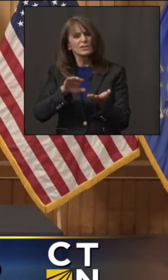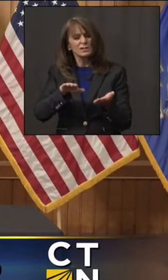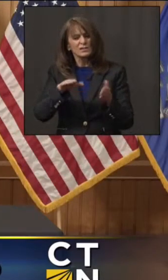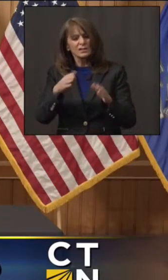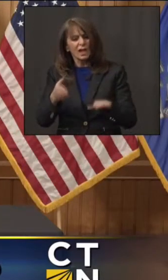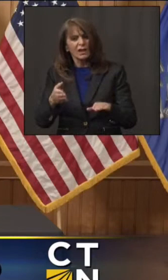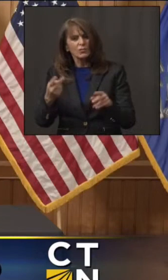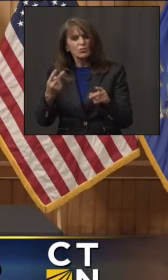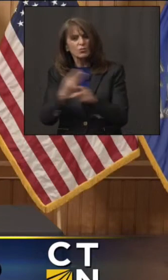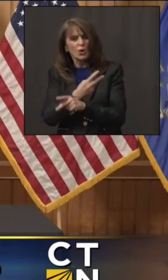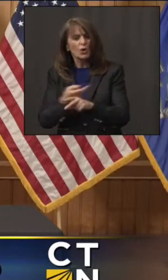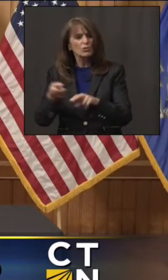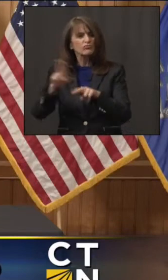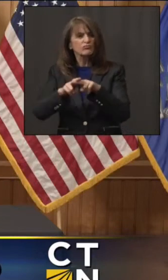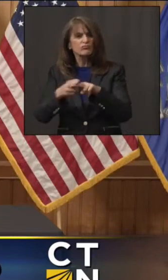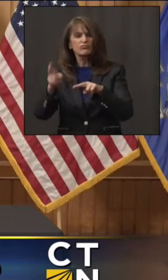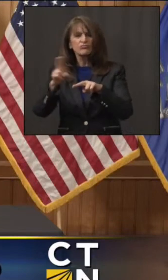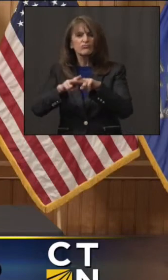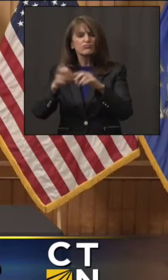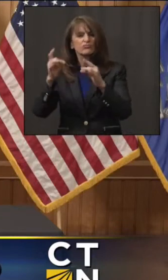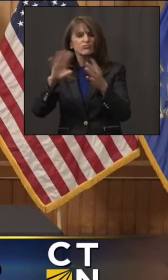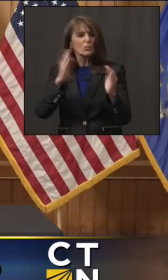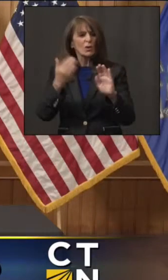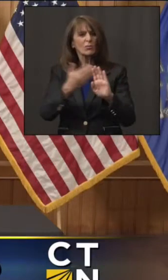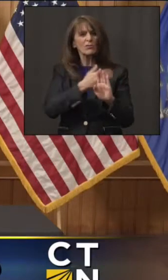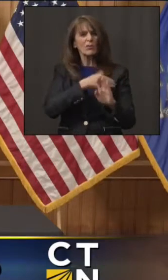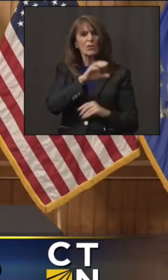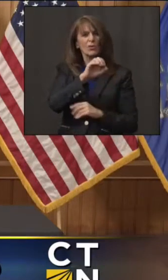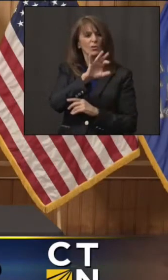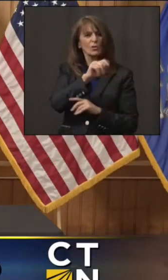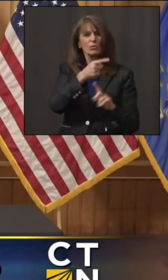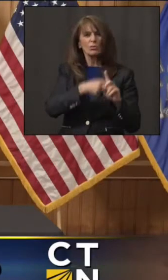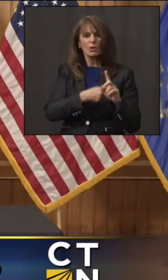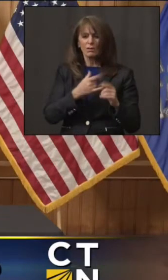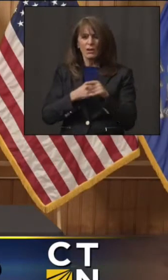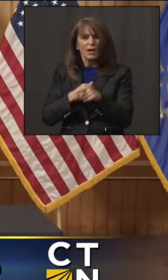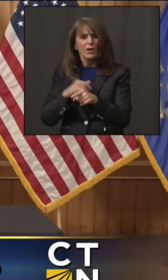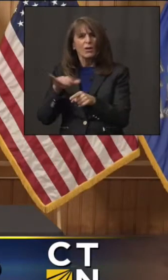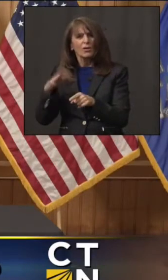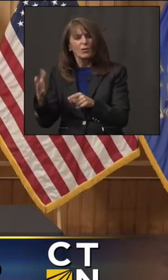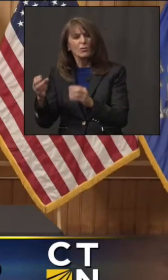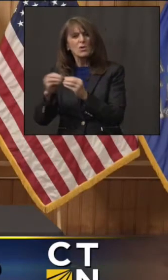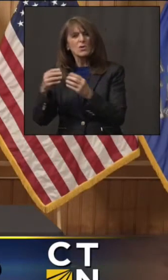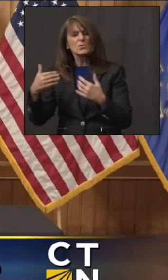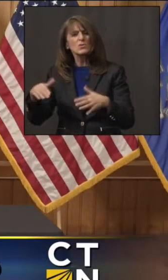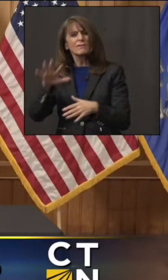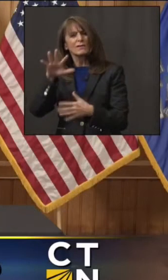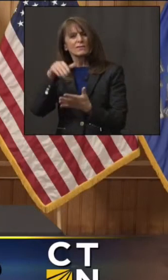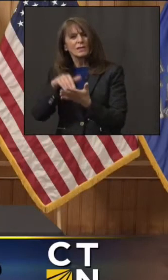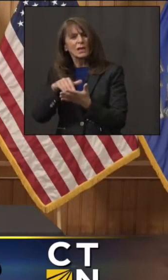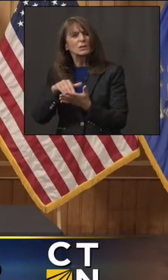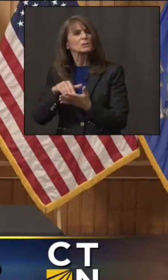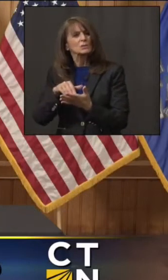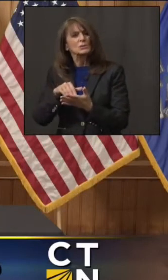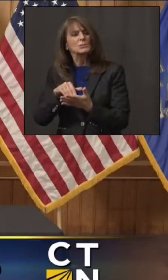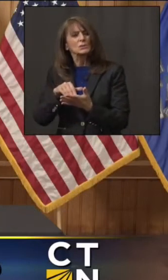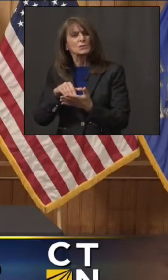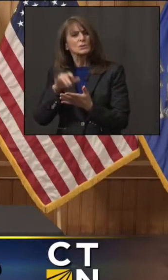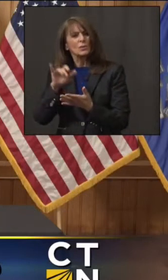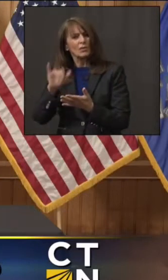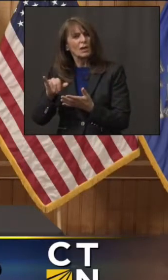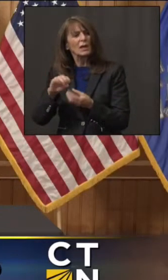compared to what we saw in October. This is 5,000 is another grim